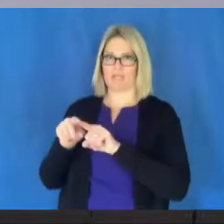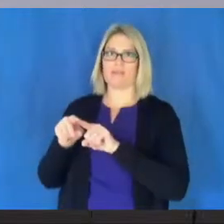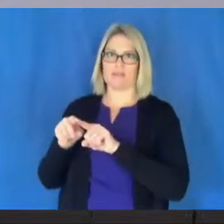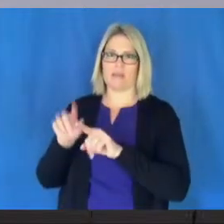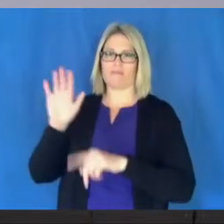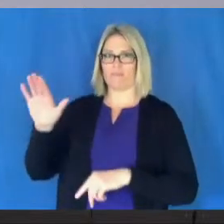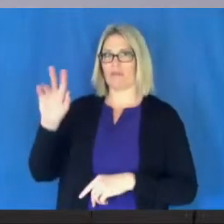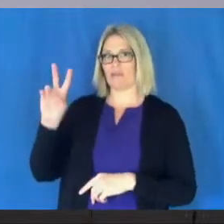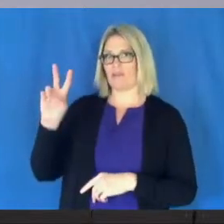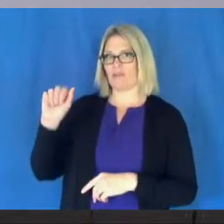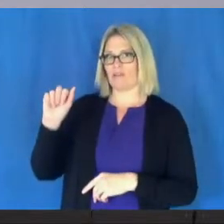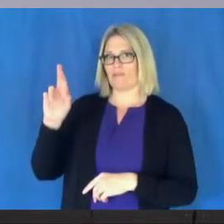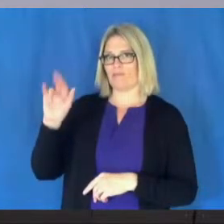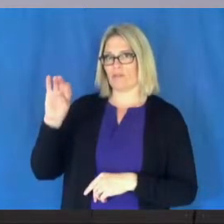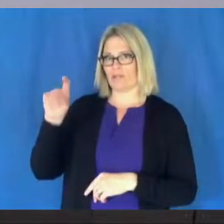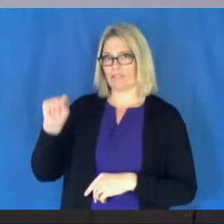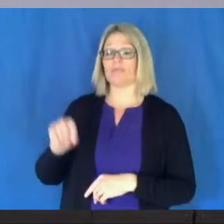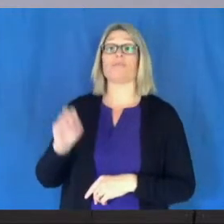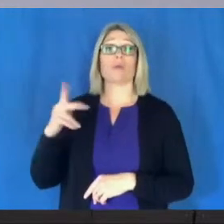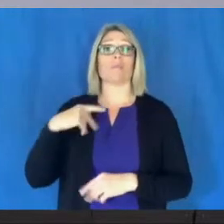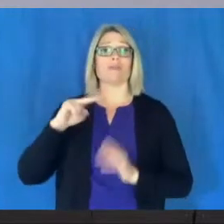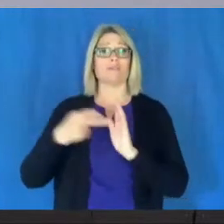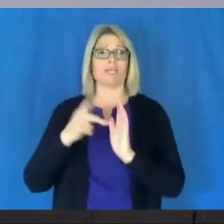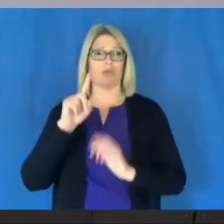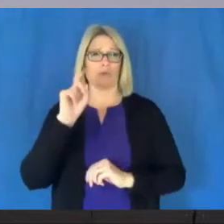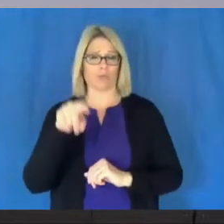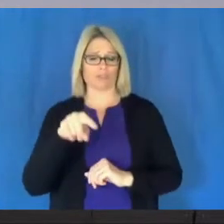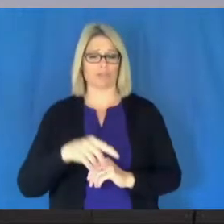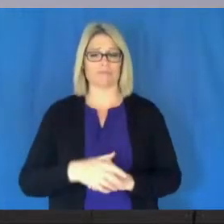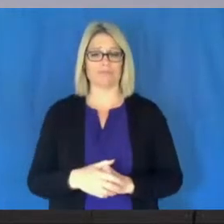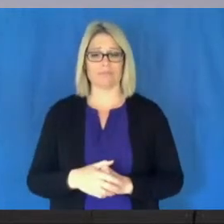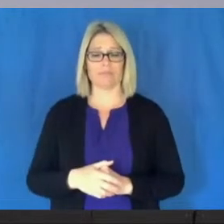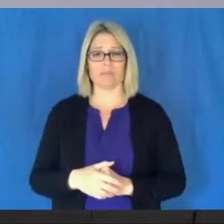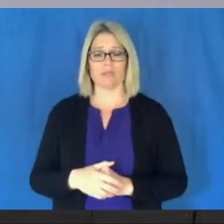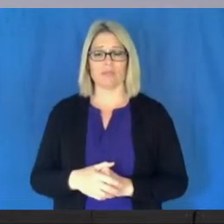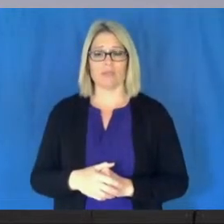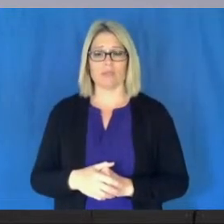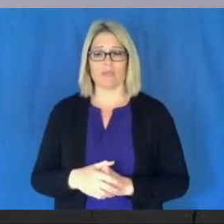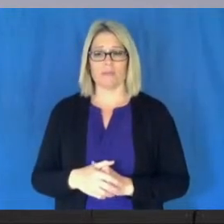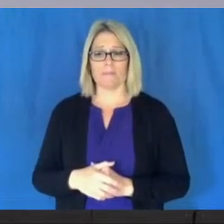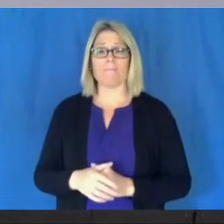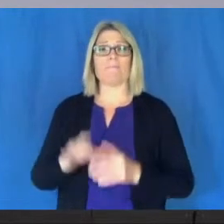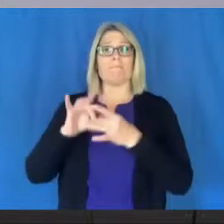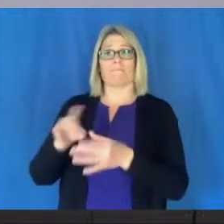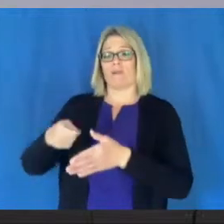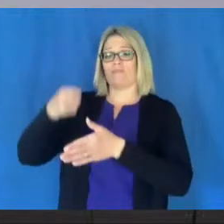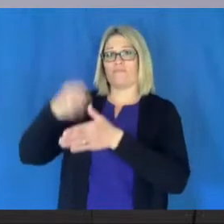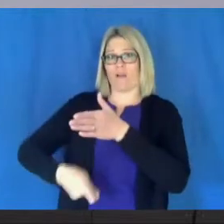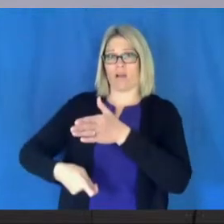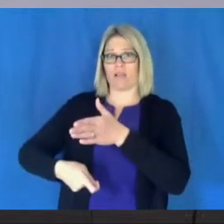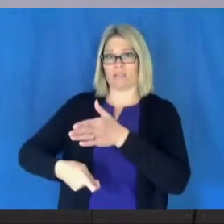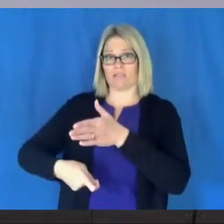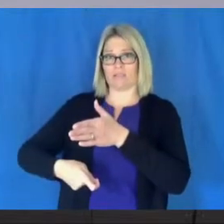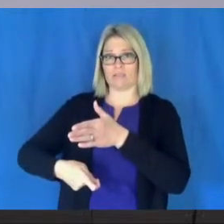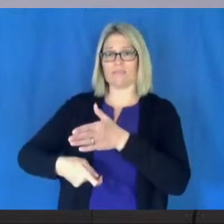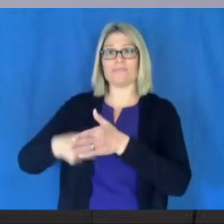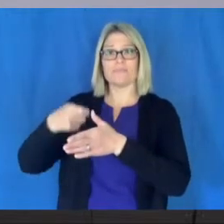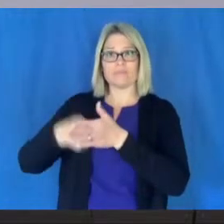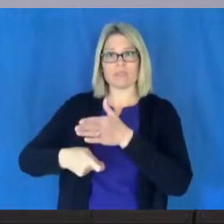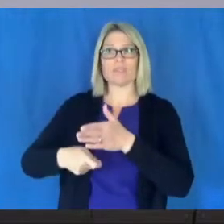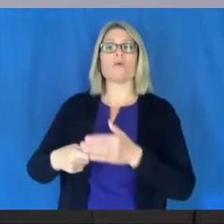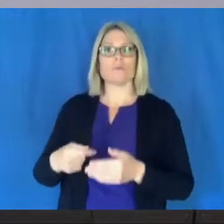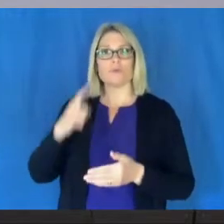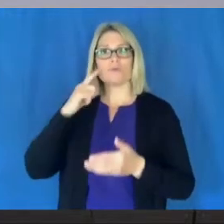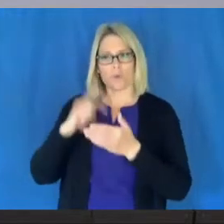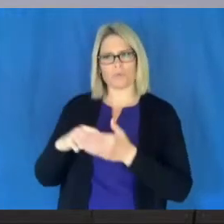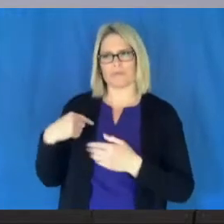Okay, thank you. And my second question is about, fines and enforcement. There have been a number of fines over the past